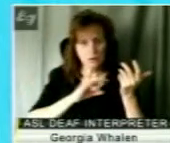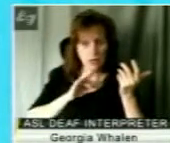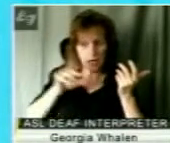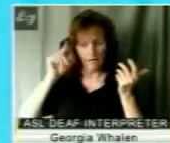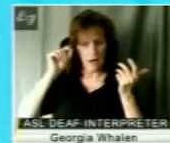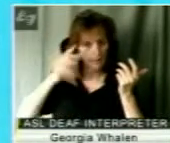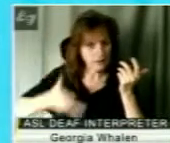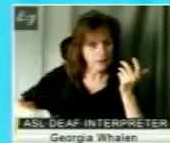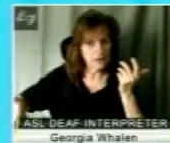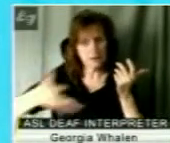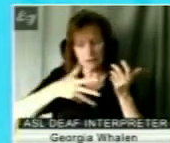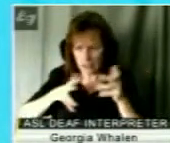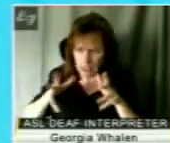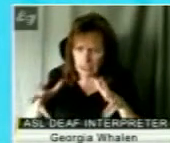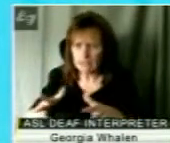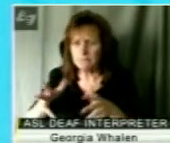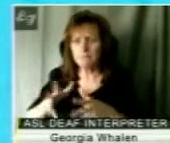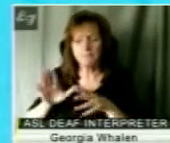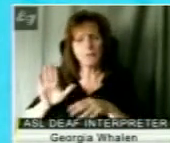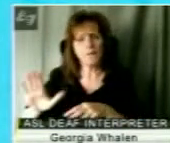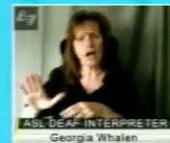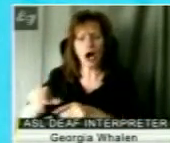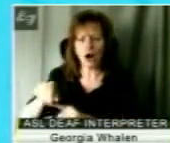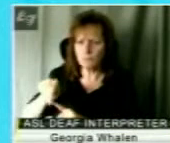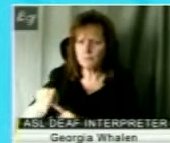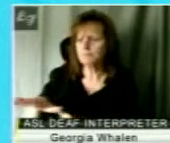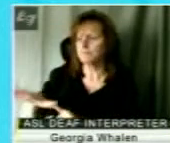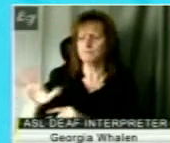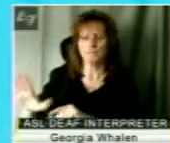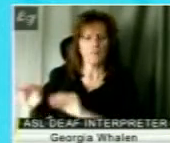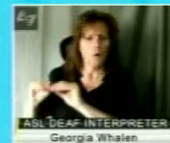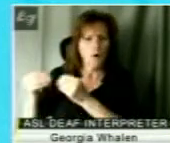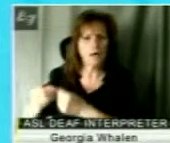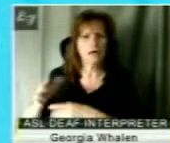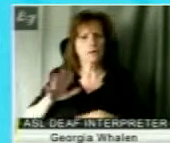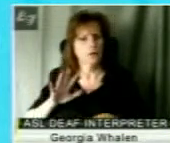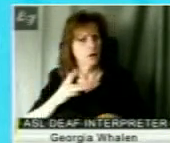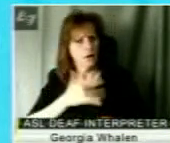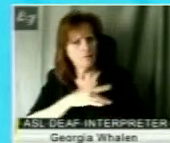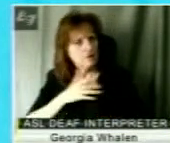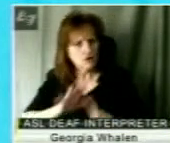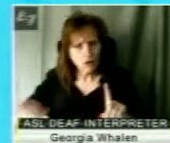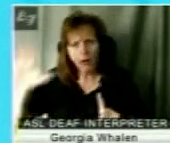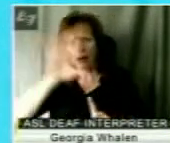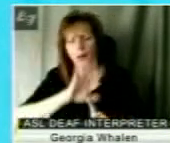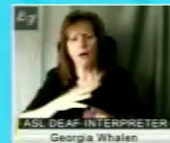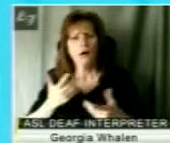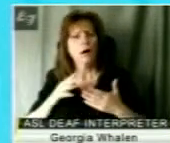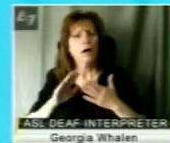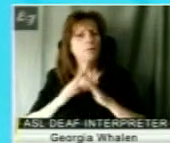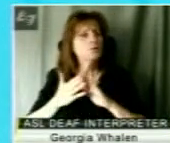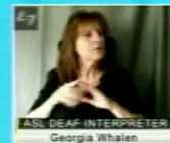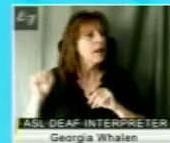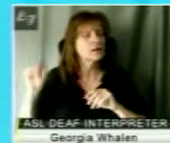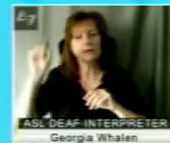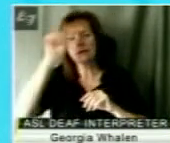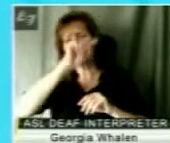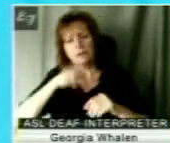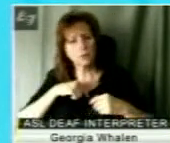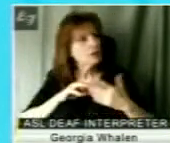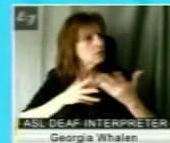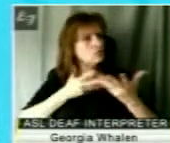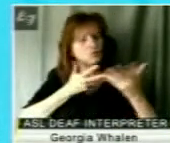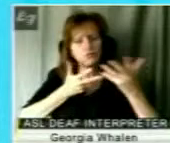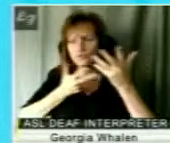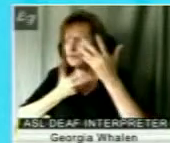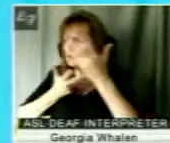are working with their organizations, both provincially, as well as their colleagues in other municipalities to really ensure that we're able